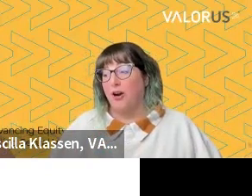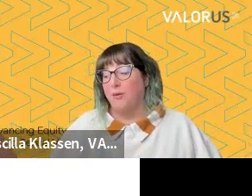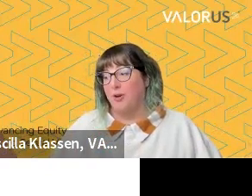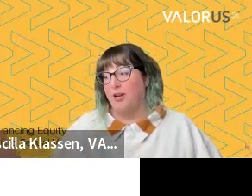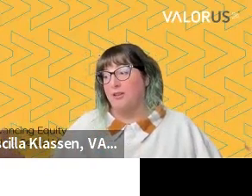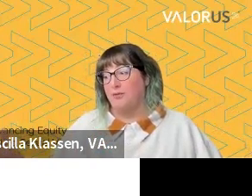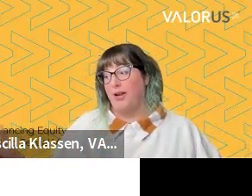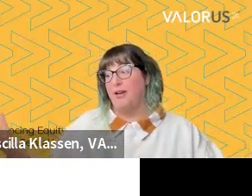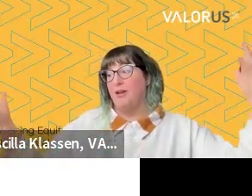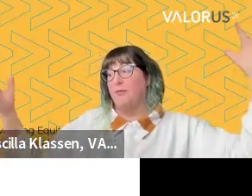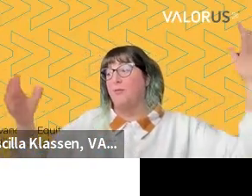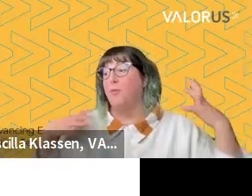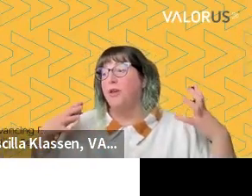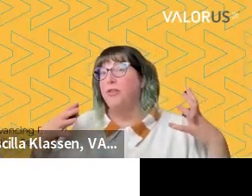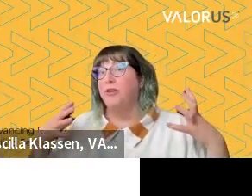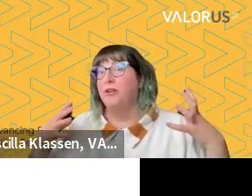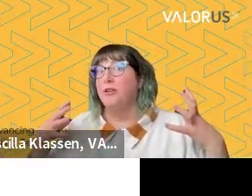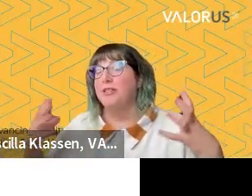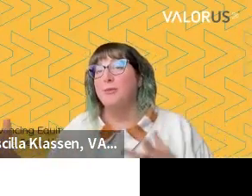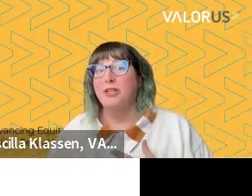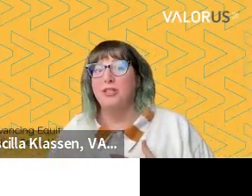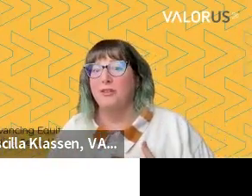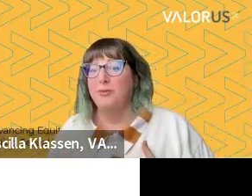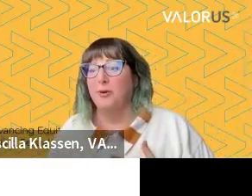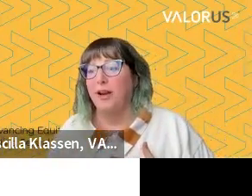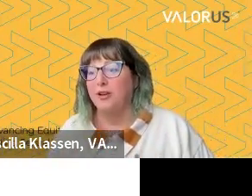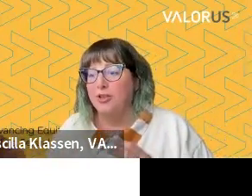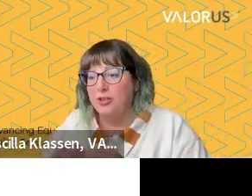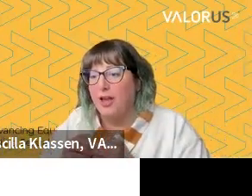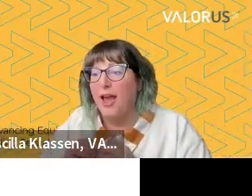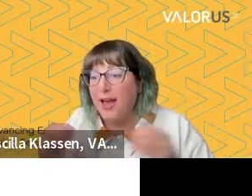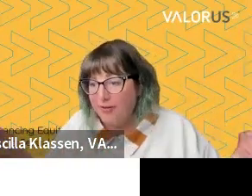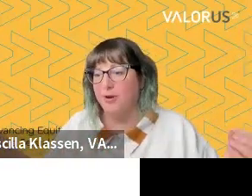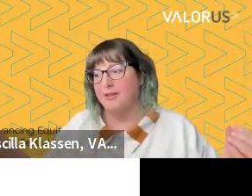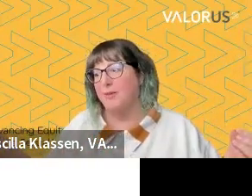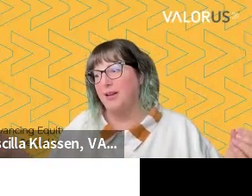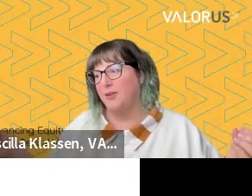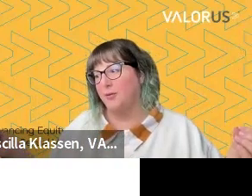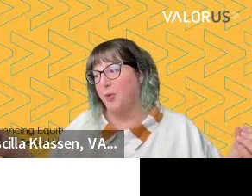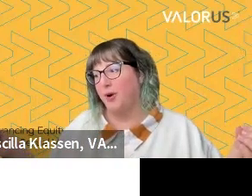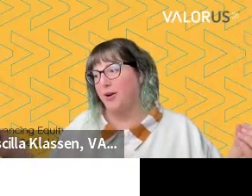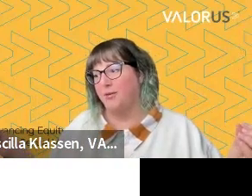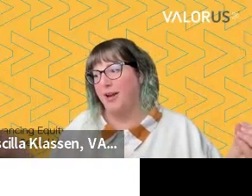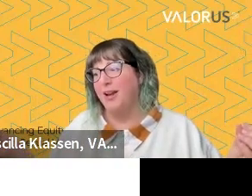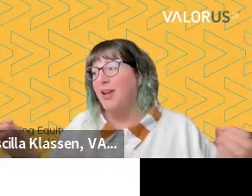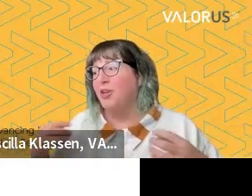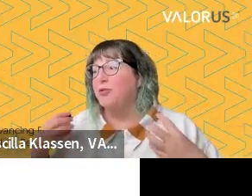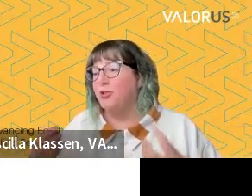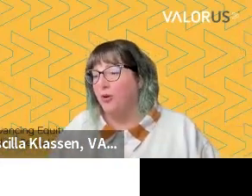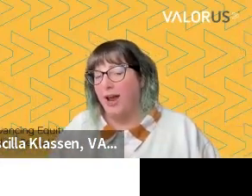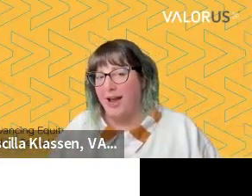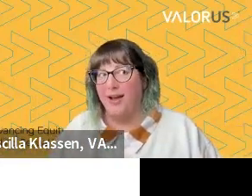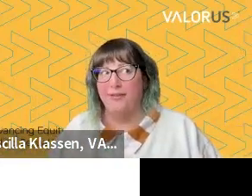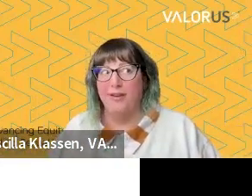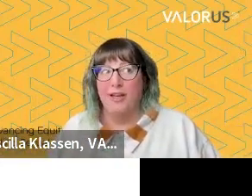huge for our communities, right? With disability service providers, everyone is a mandated reporter, right?